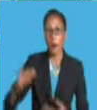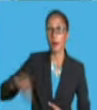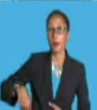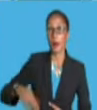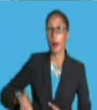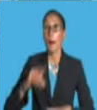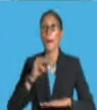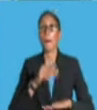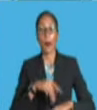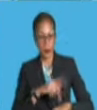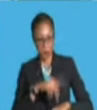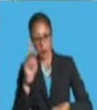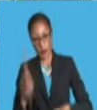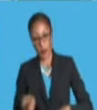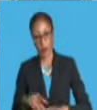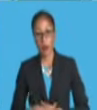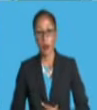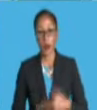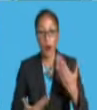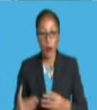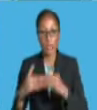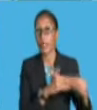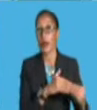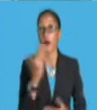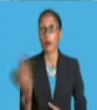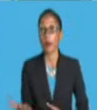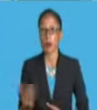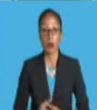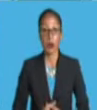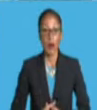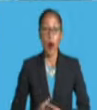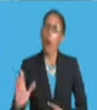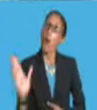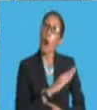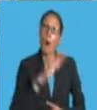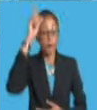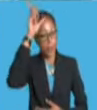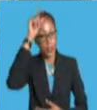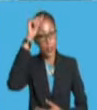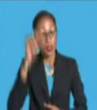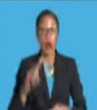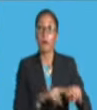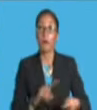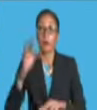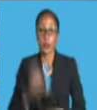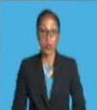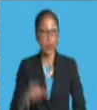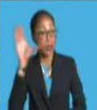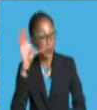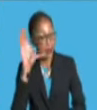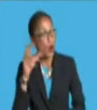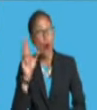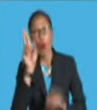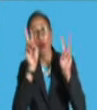Honorable Members of this House, the Honorable Leader of Opposition, and to all Fijians who are listening on radio, watching live